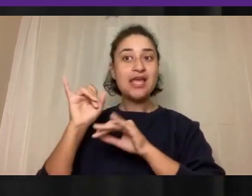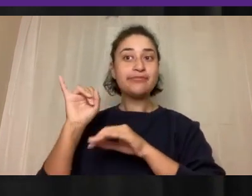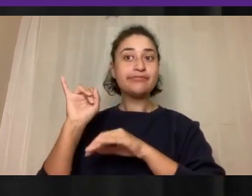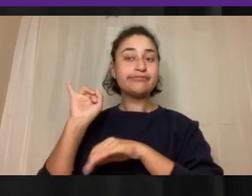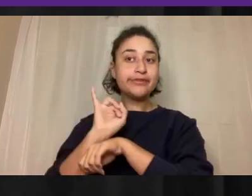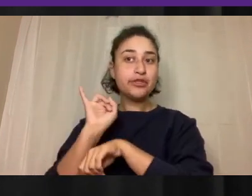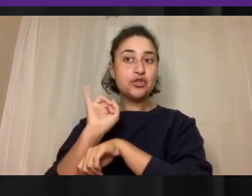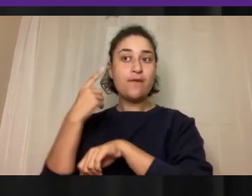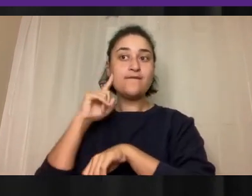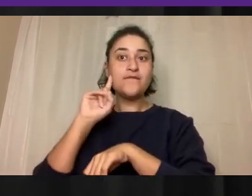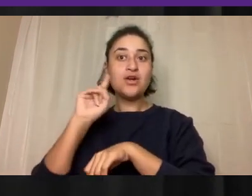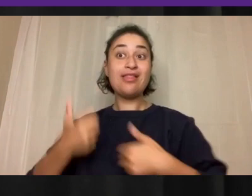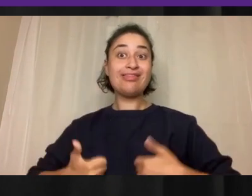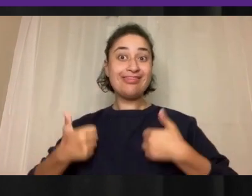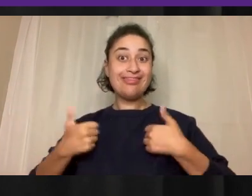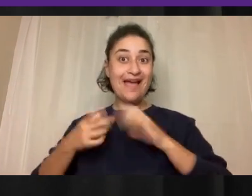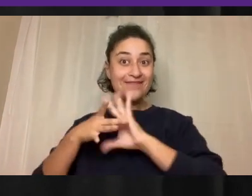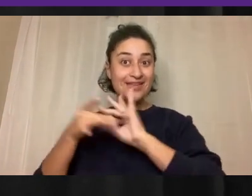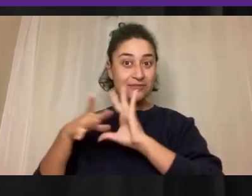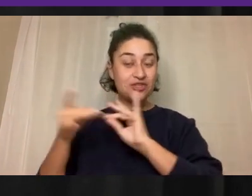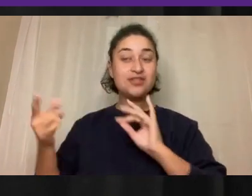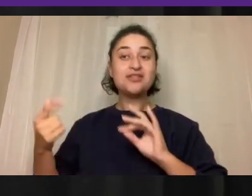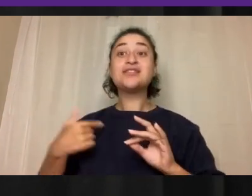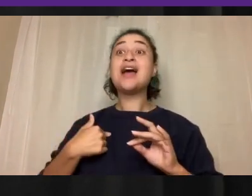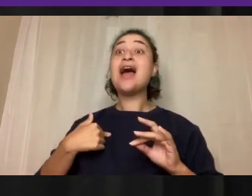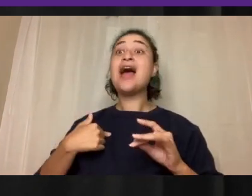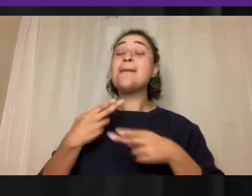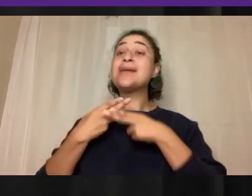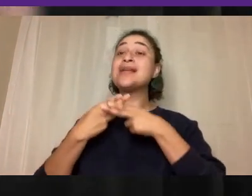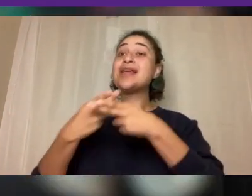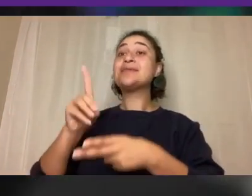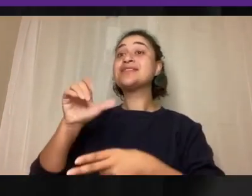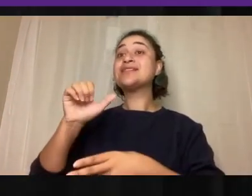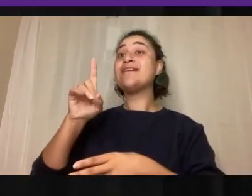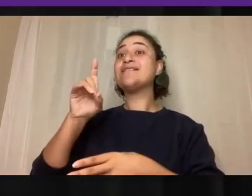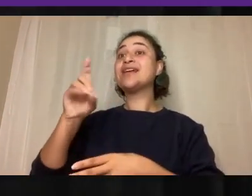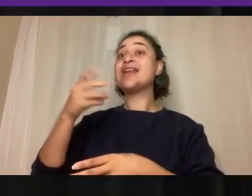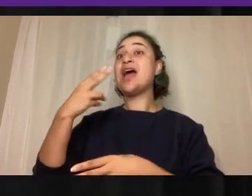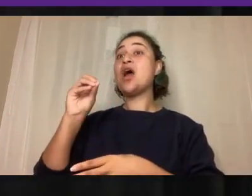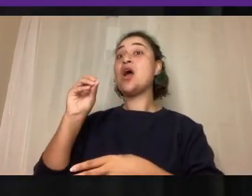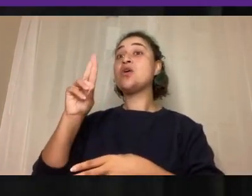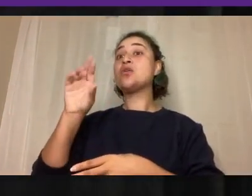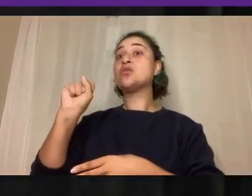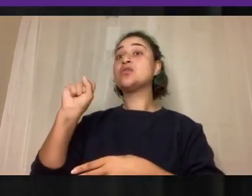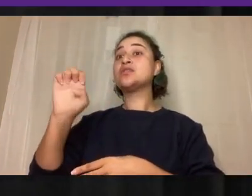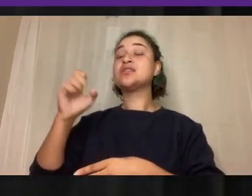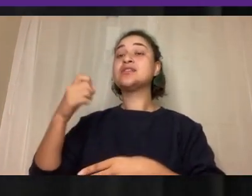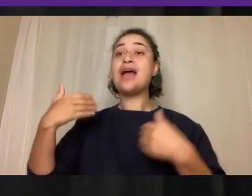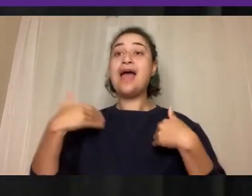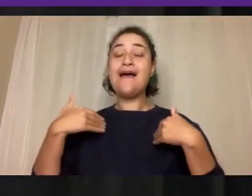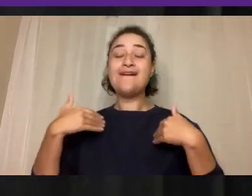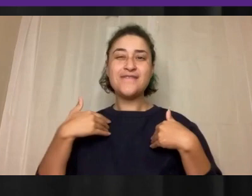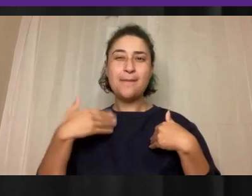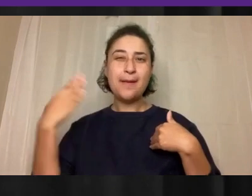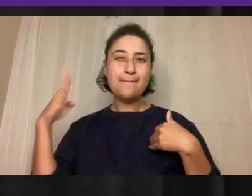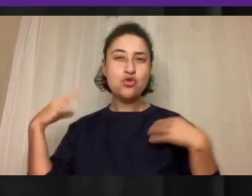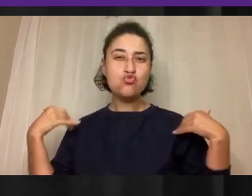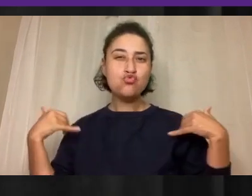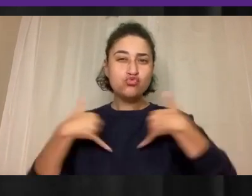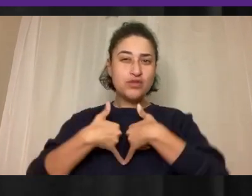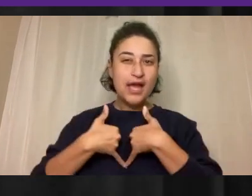have you with us. My name is David Howse, and I am a black man wearing a navy jacket and